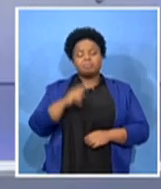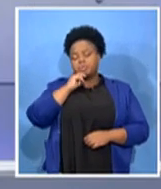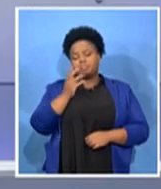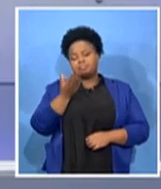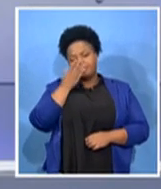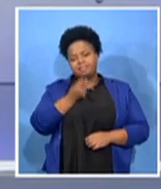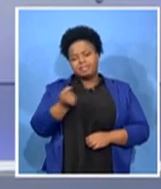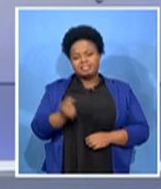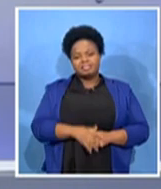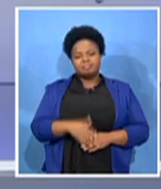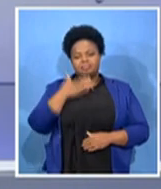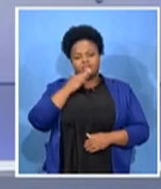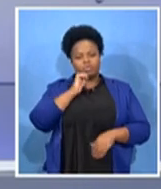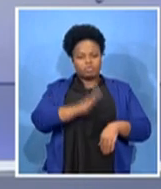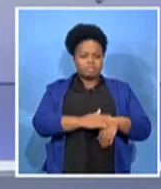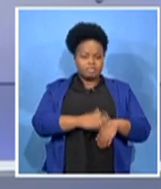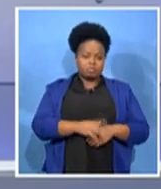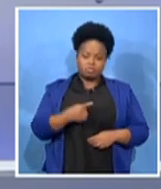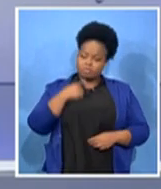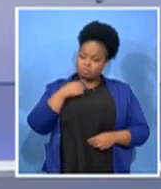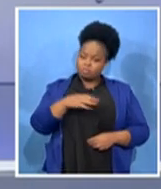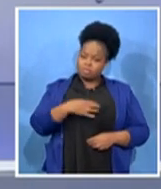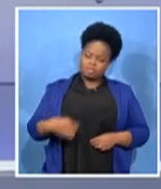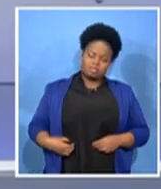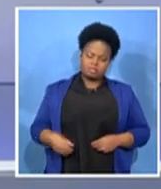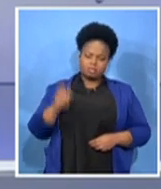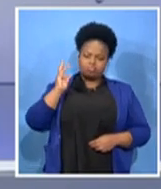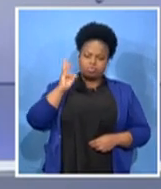indicated that the president will be addressing the ANC members later on this evening around 7 p.m.